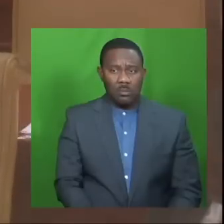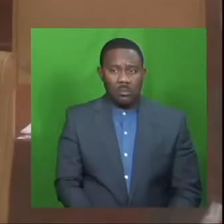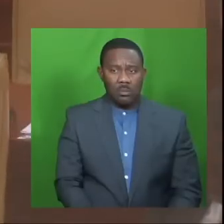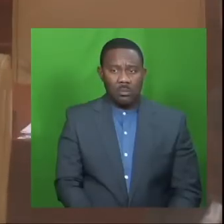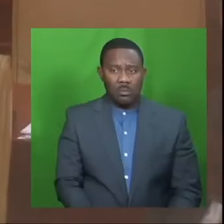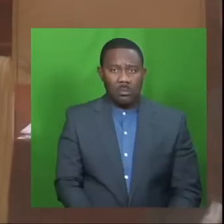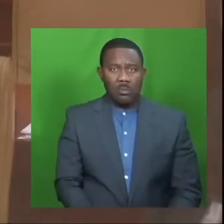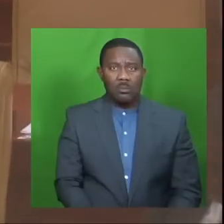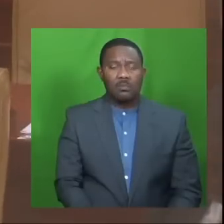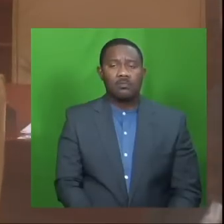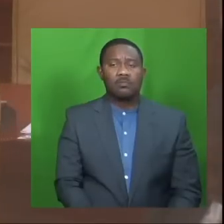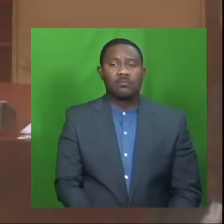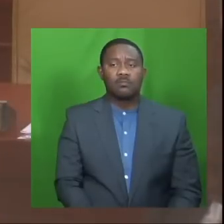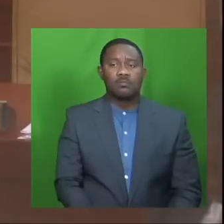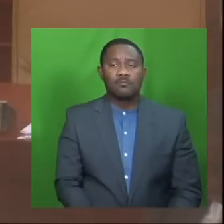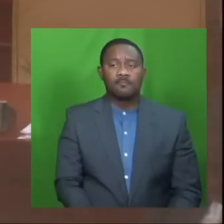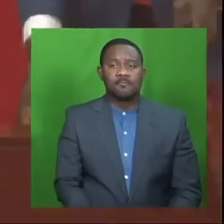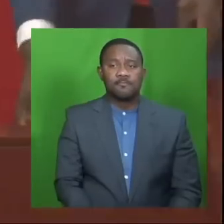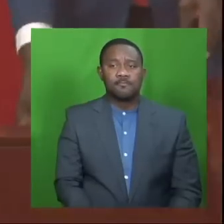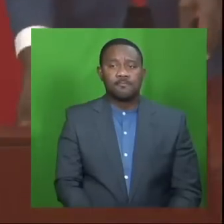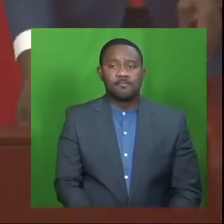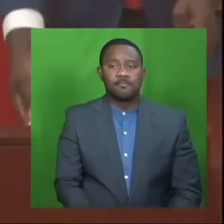Honorable members,